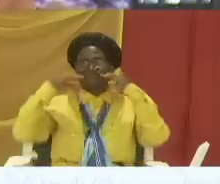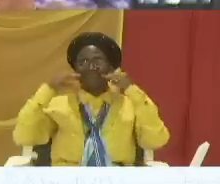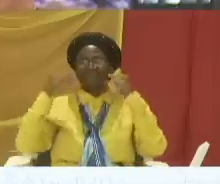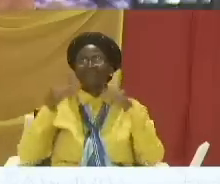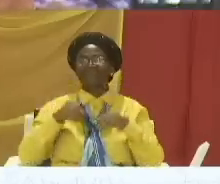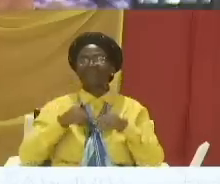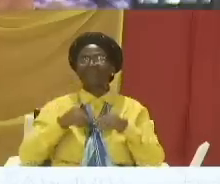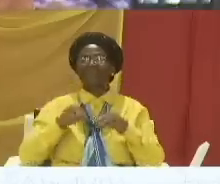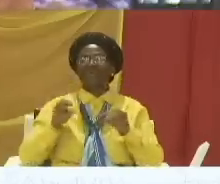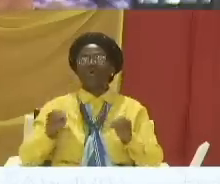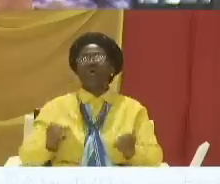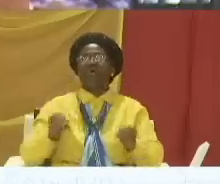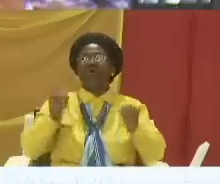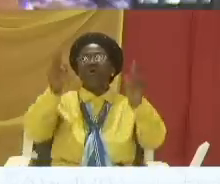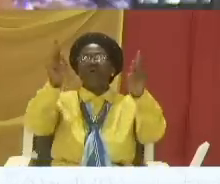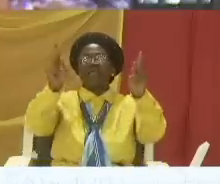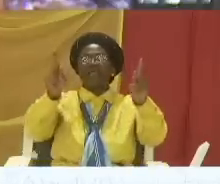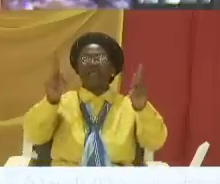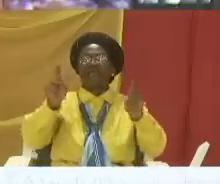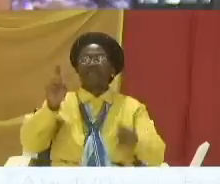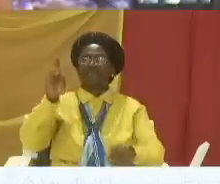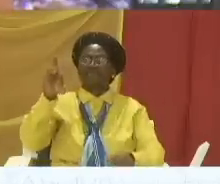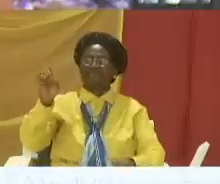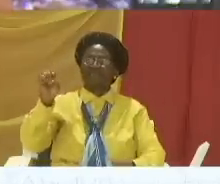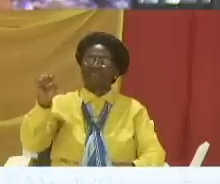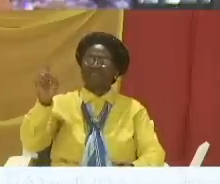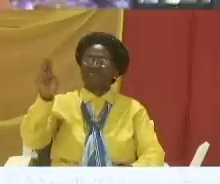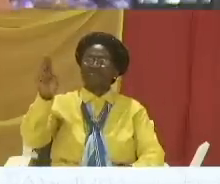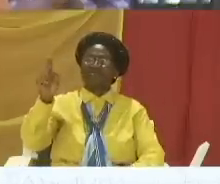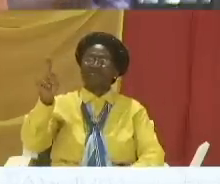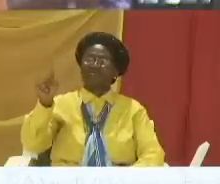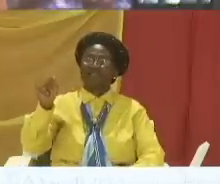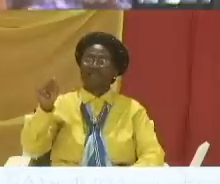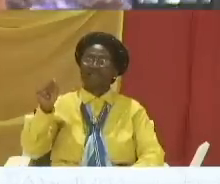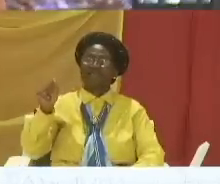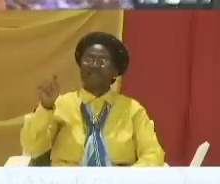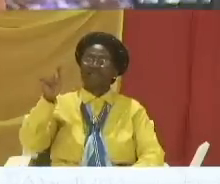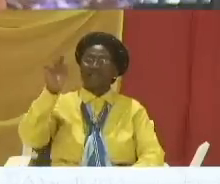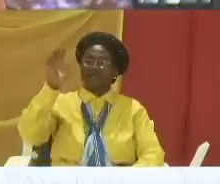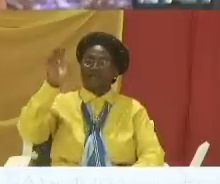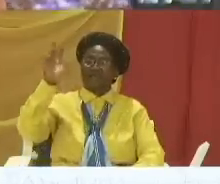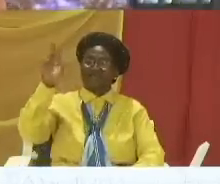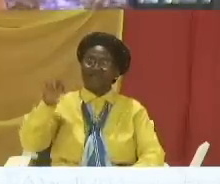All right, Deuteronomy chapter 7.